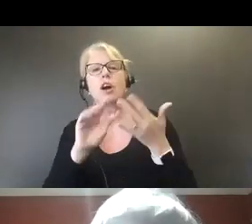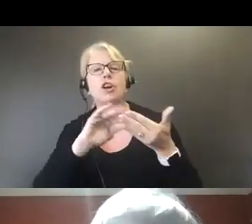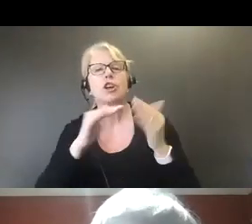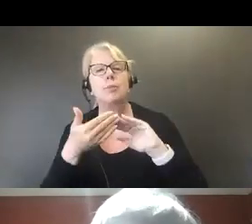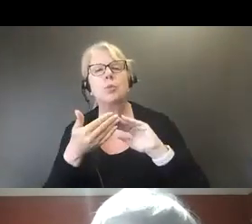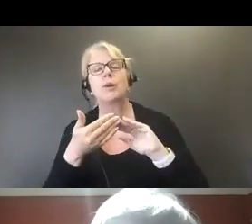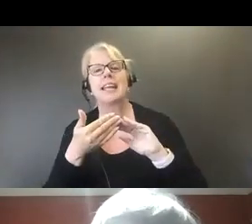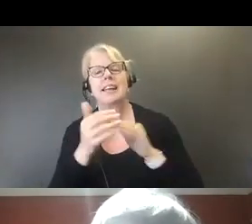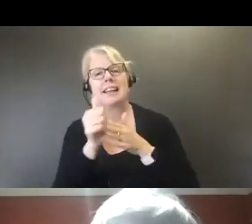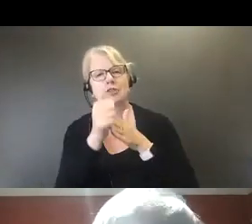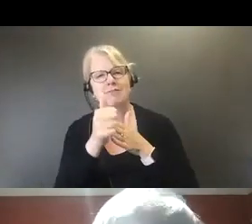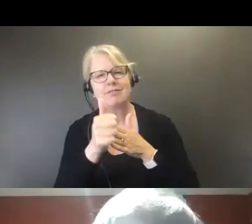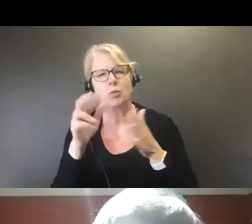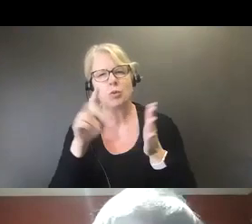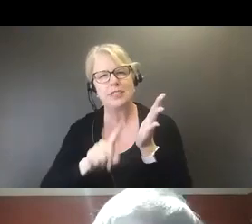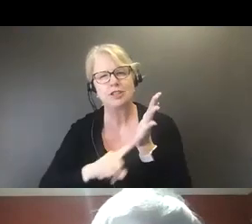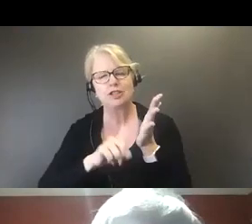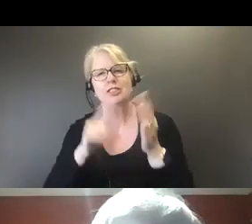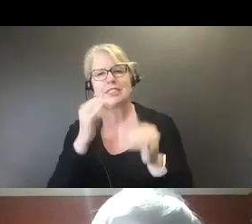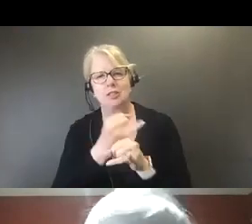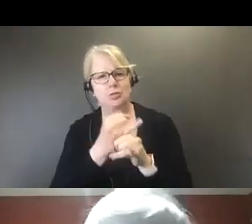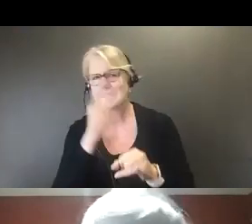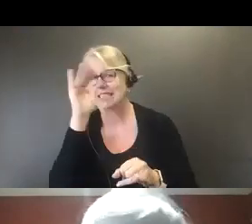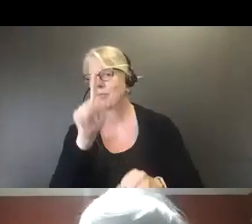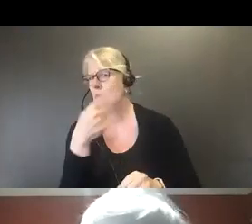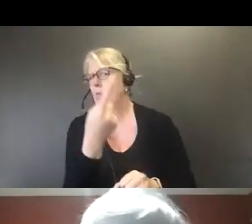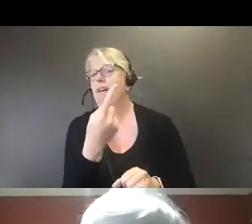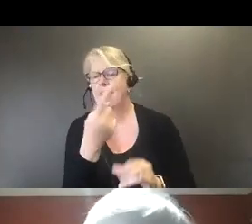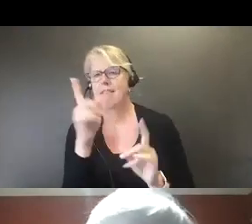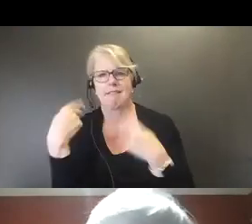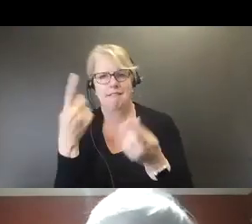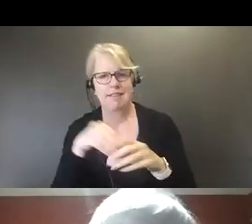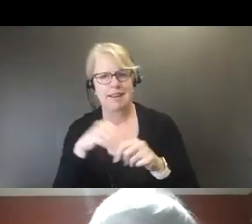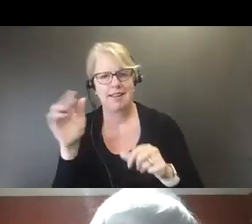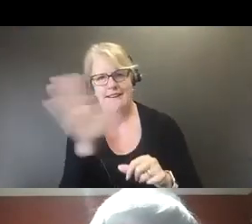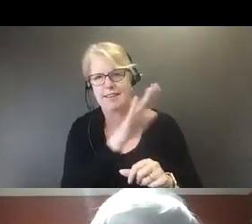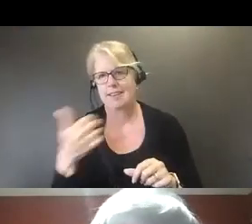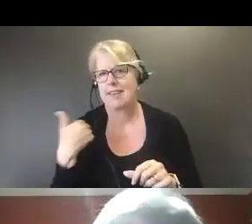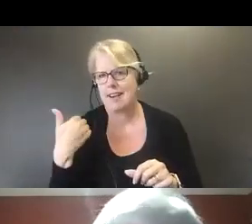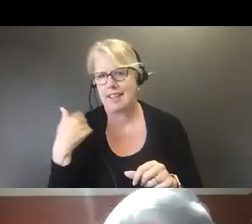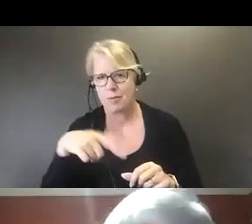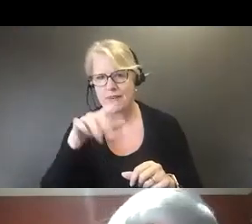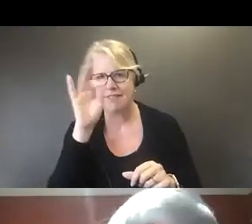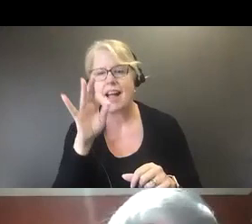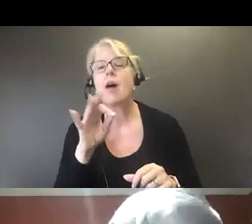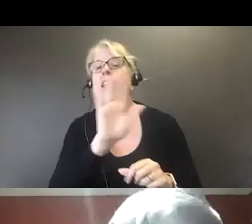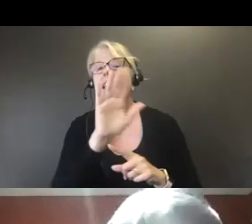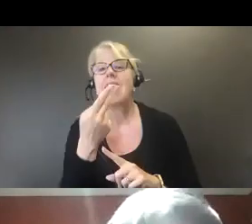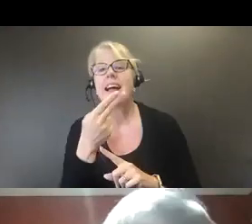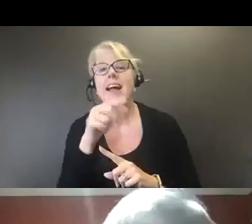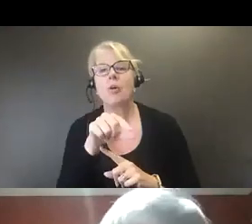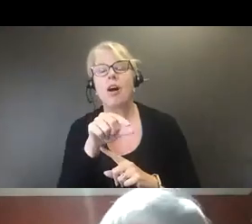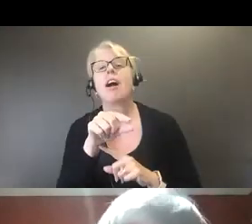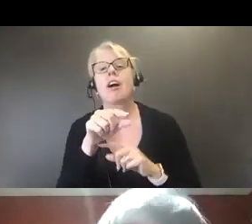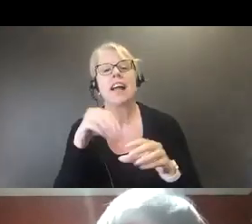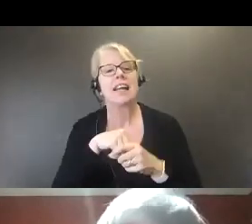research institute, probably the only one of its kind in Canada that we've been able to uncover. And they have headquarters in Goderich,